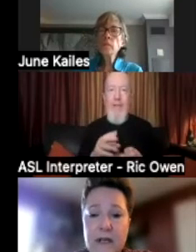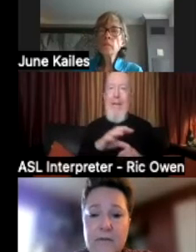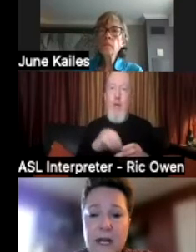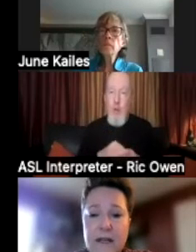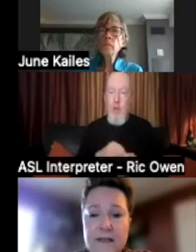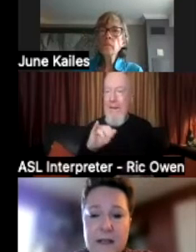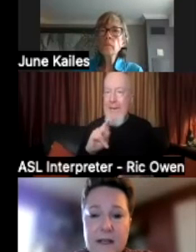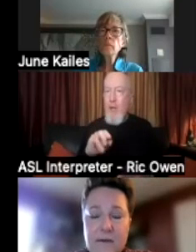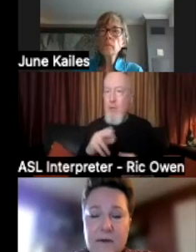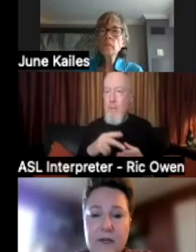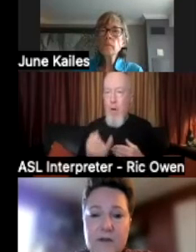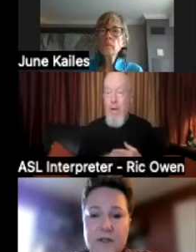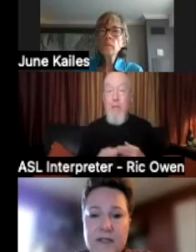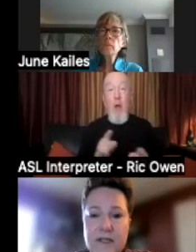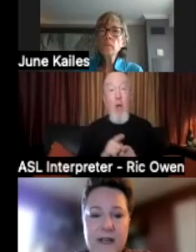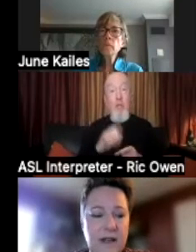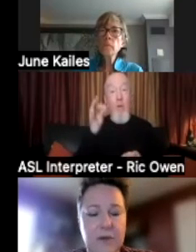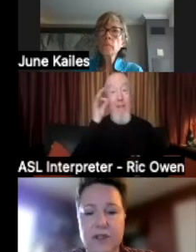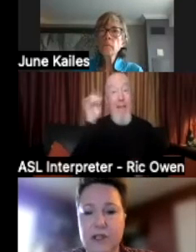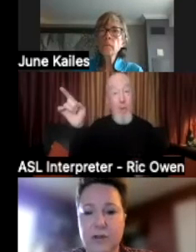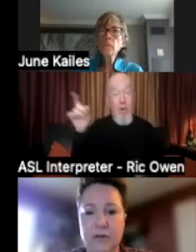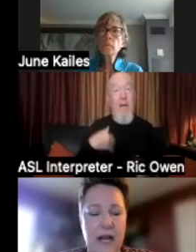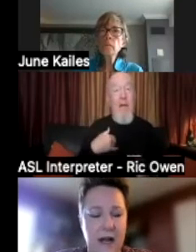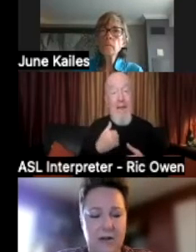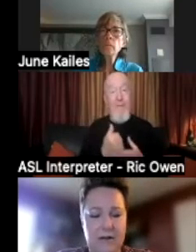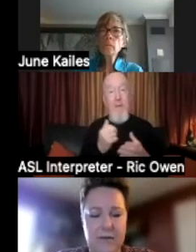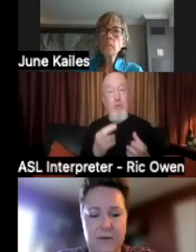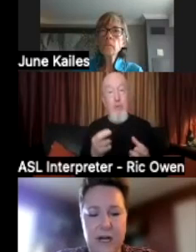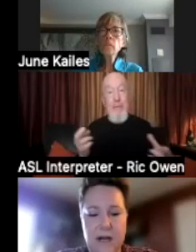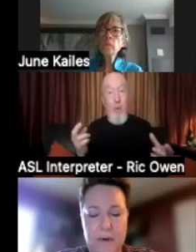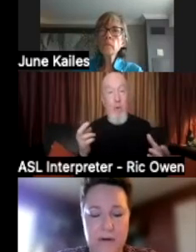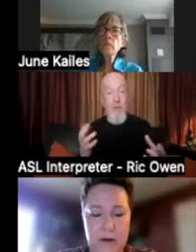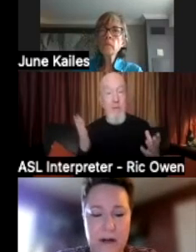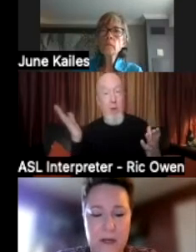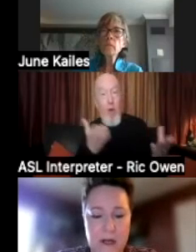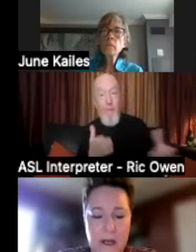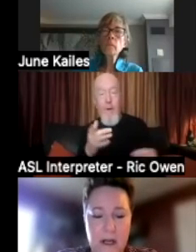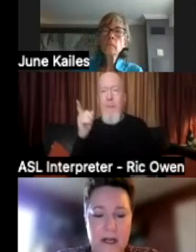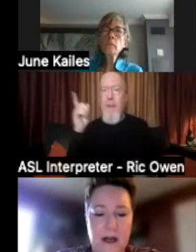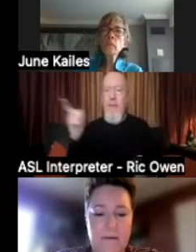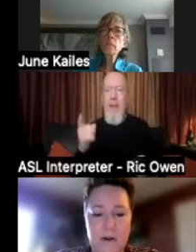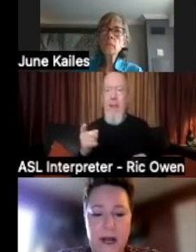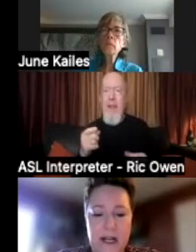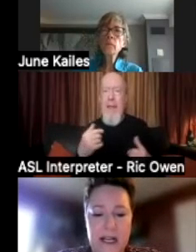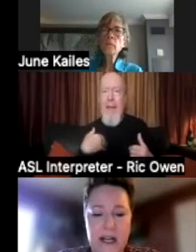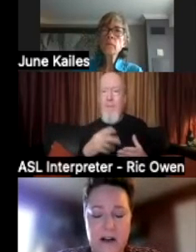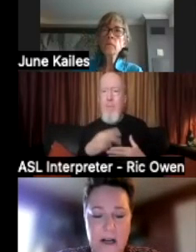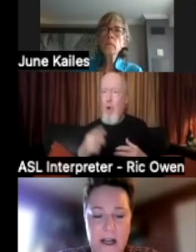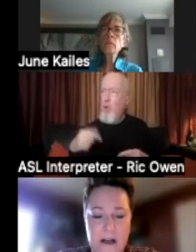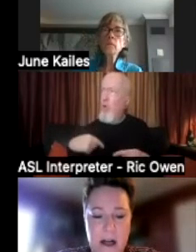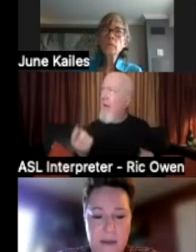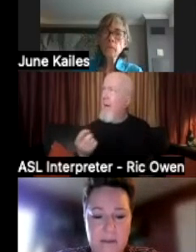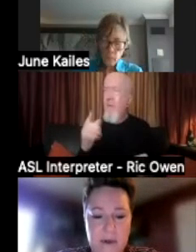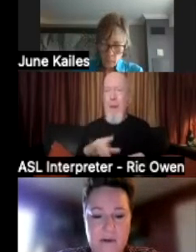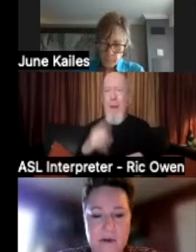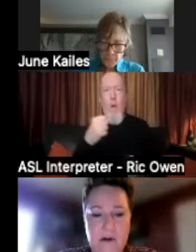government has resources available too now. They've been running a program for about a year, and